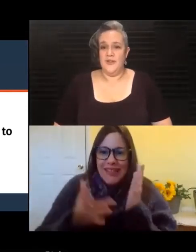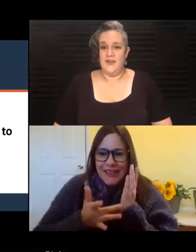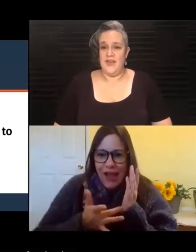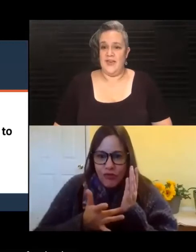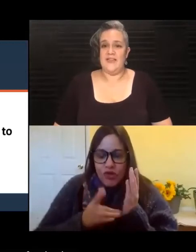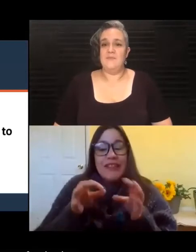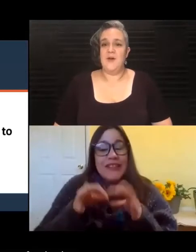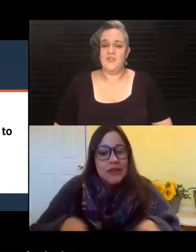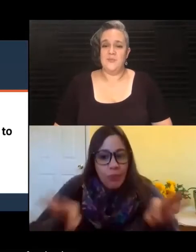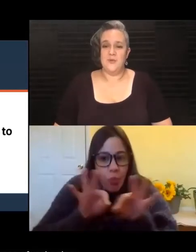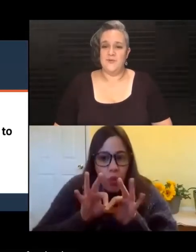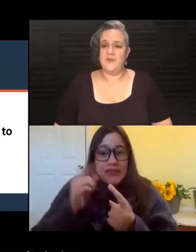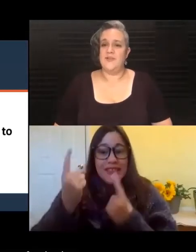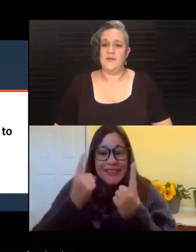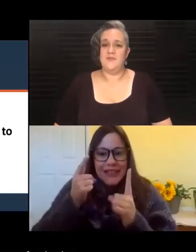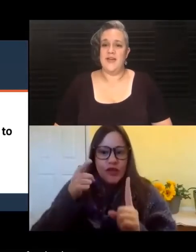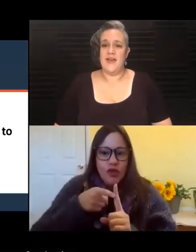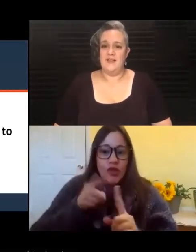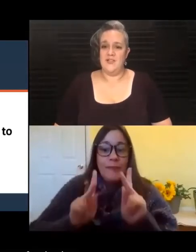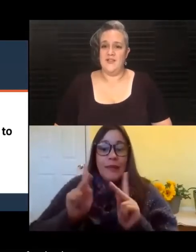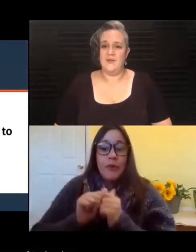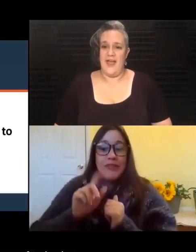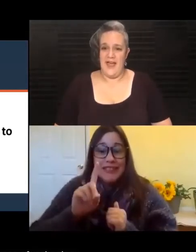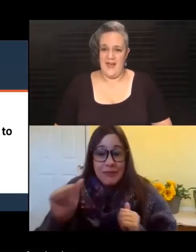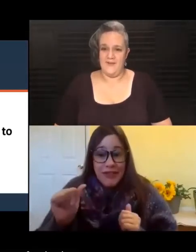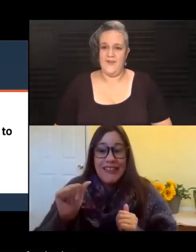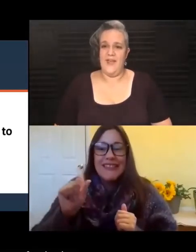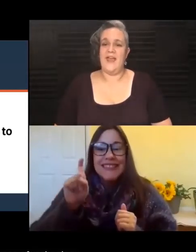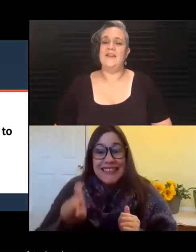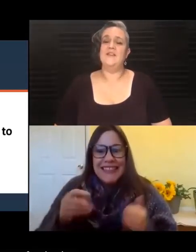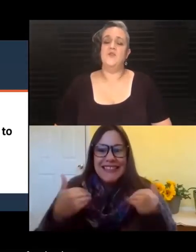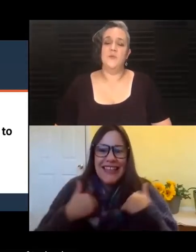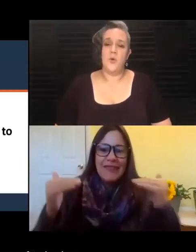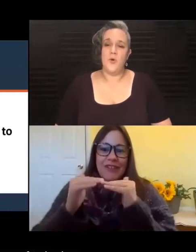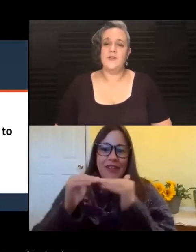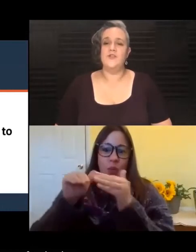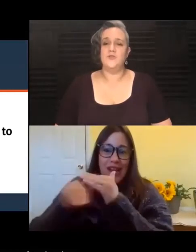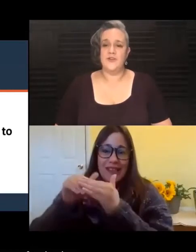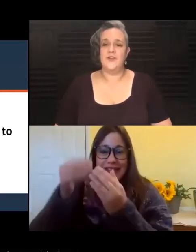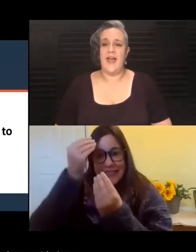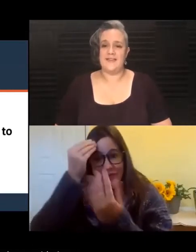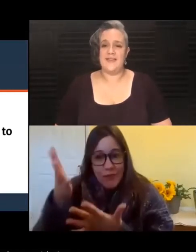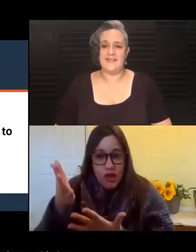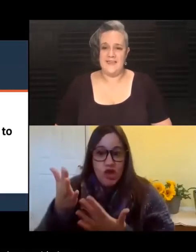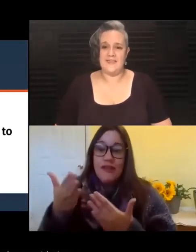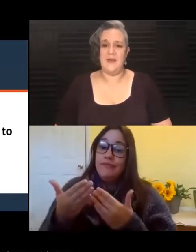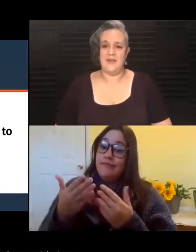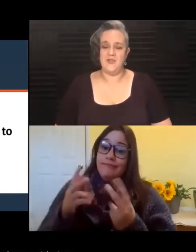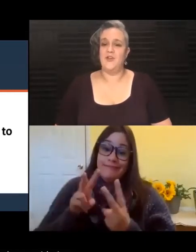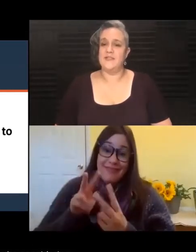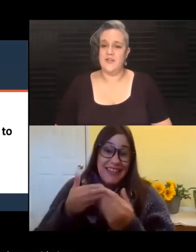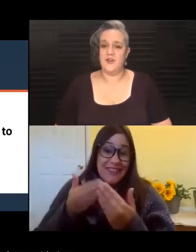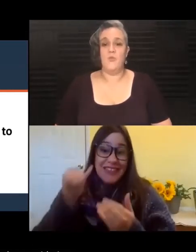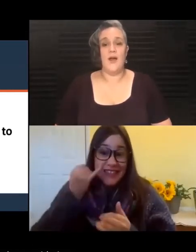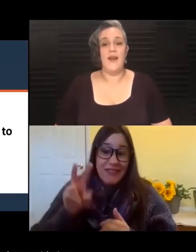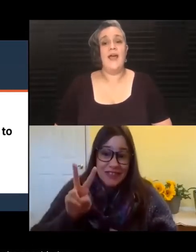that we're living in, it's much improved for the types of technology that we have. And it's an important critical access need to make sure